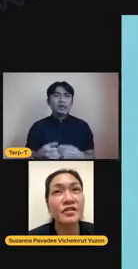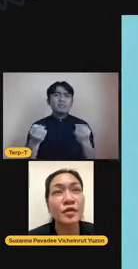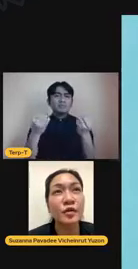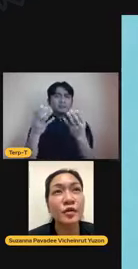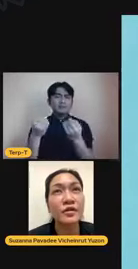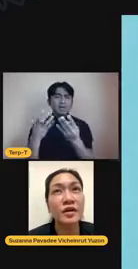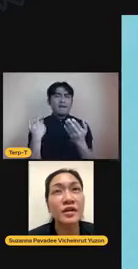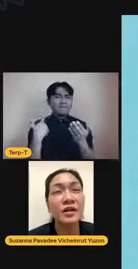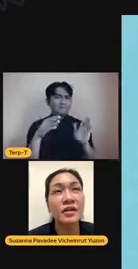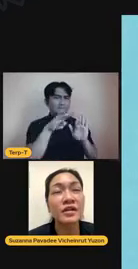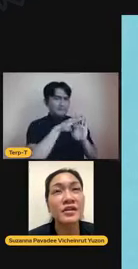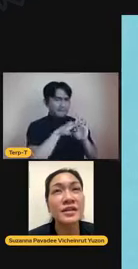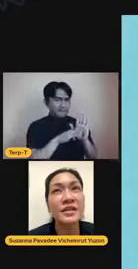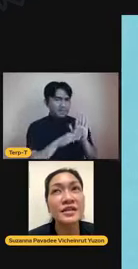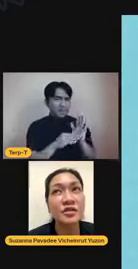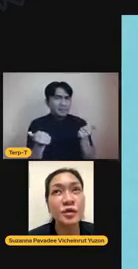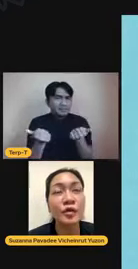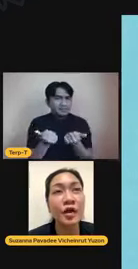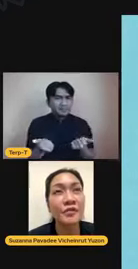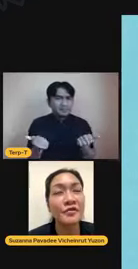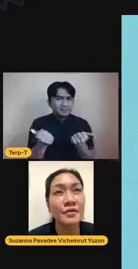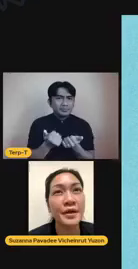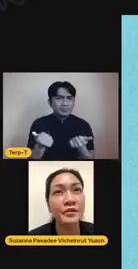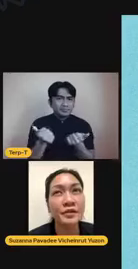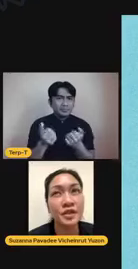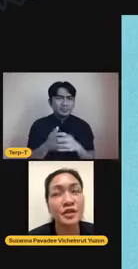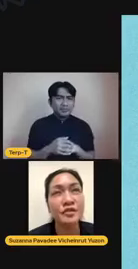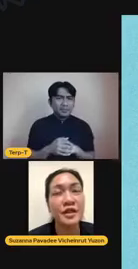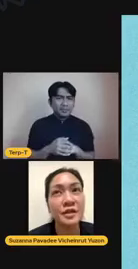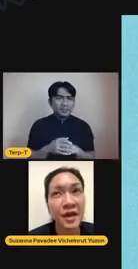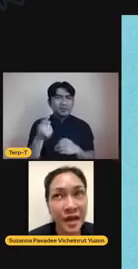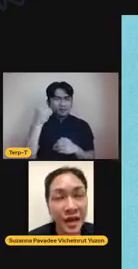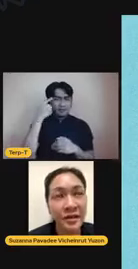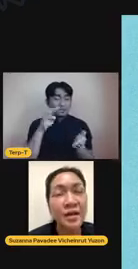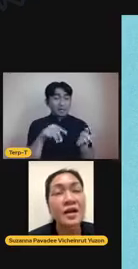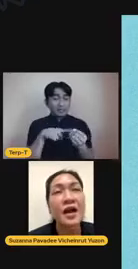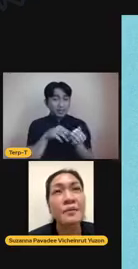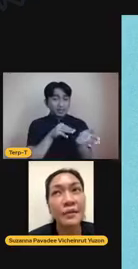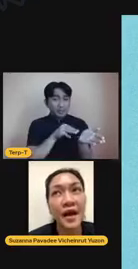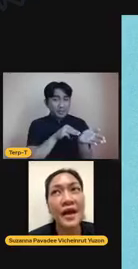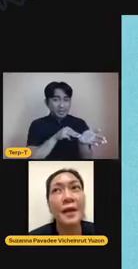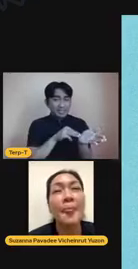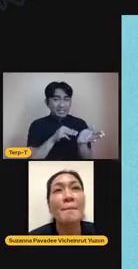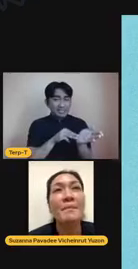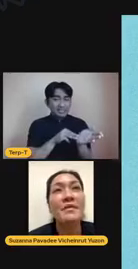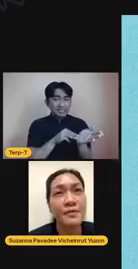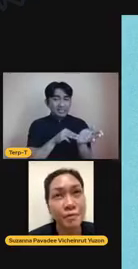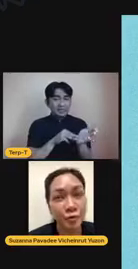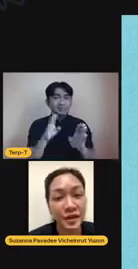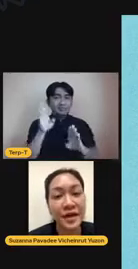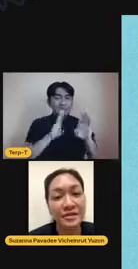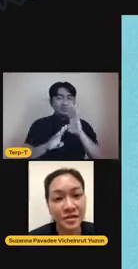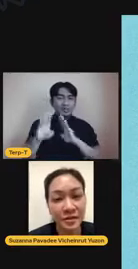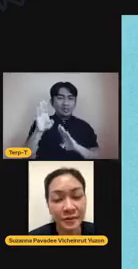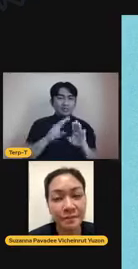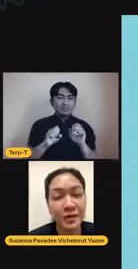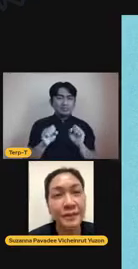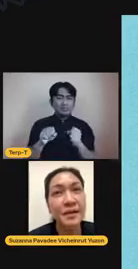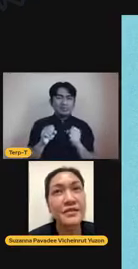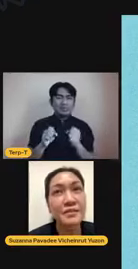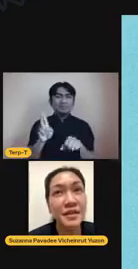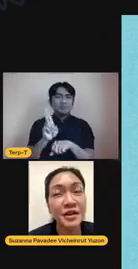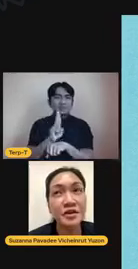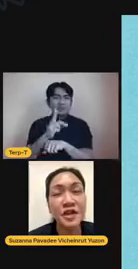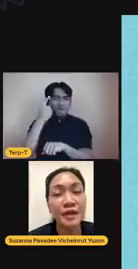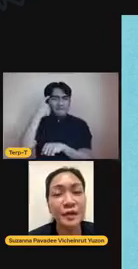things that are so, the list is so long for the medical issues that can apply to someone with Down syndrome.